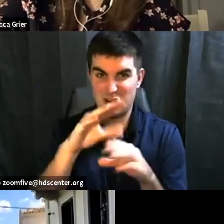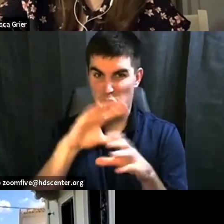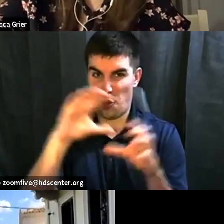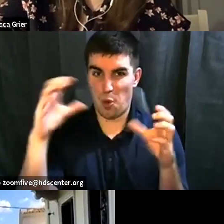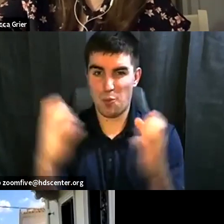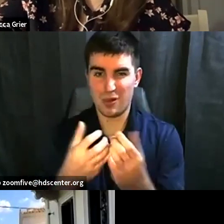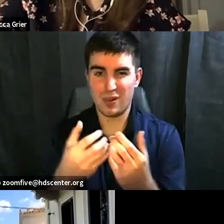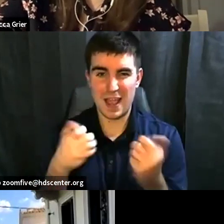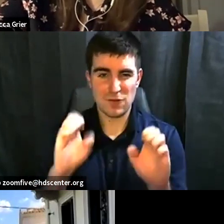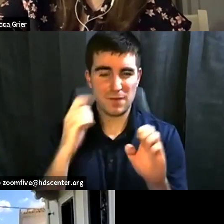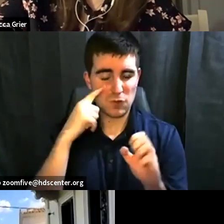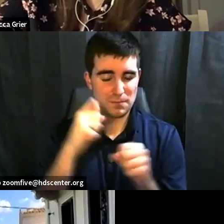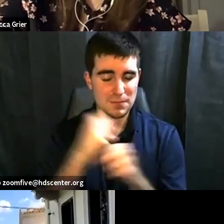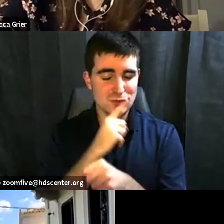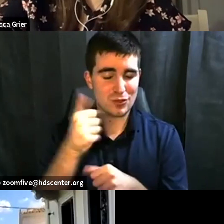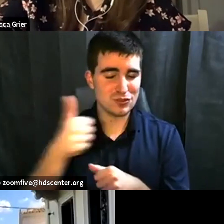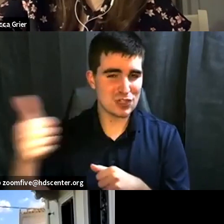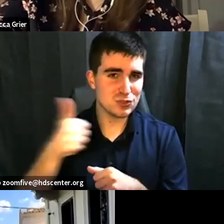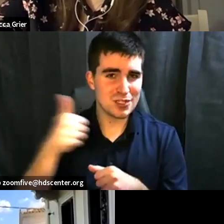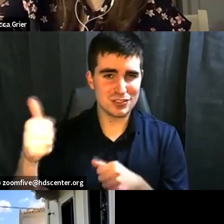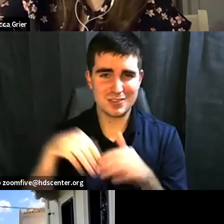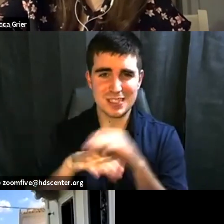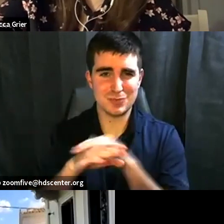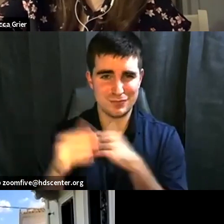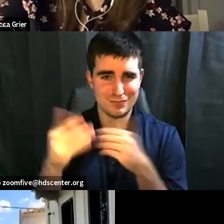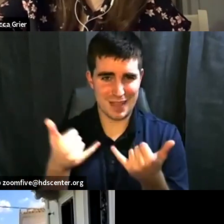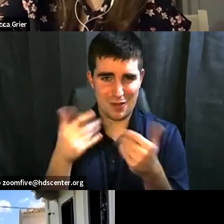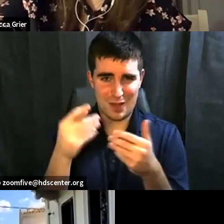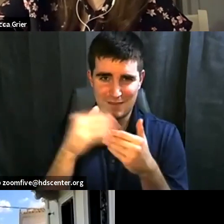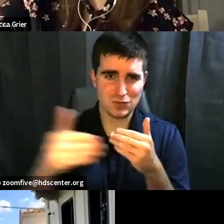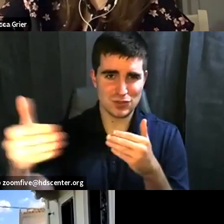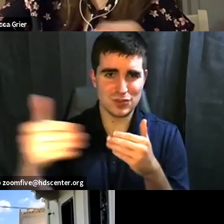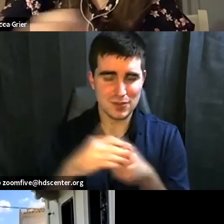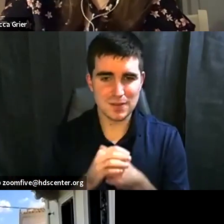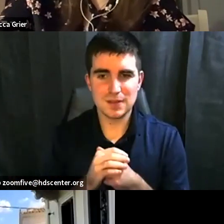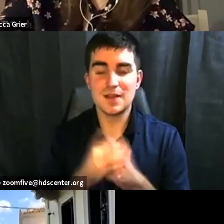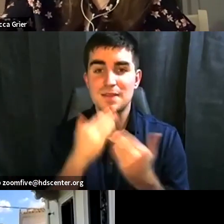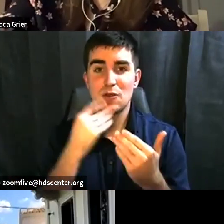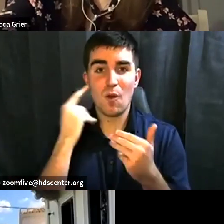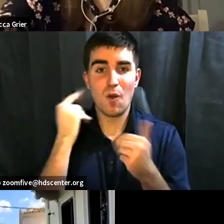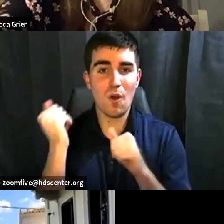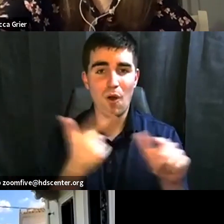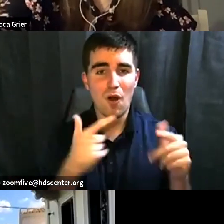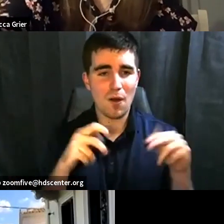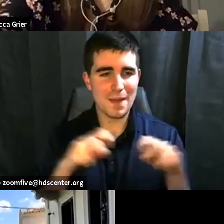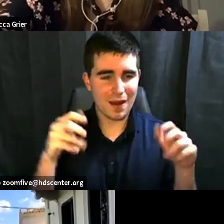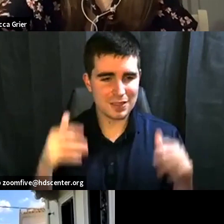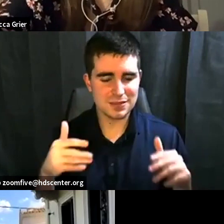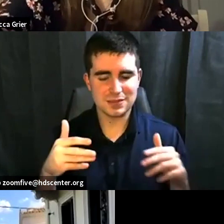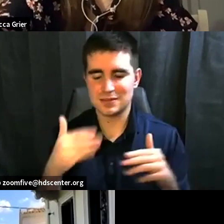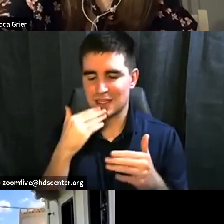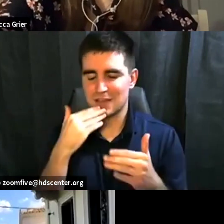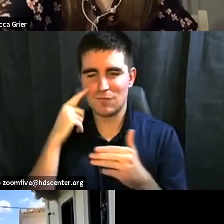future. Thank you all to our panelists for joining us this evening, to our wonderful partners